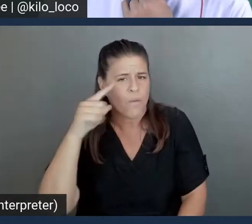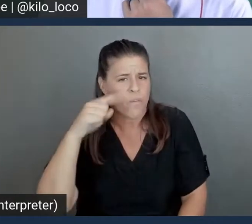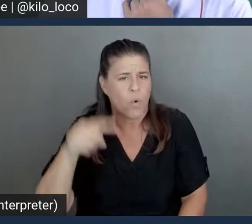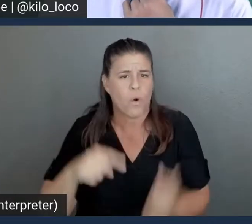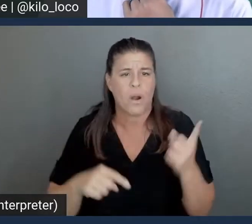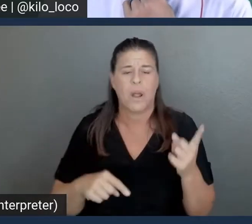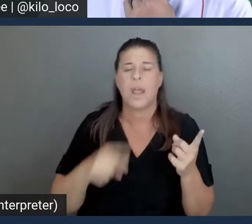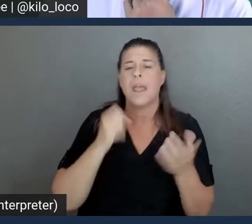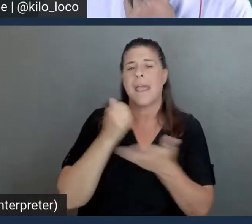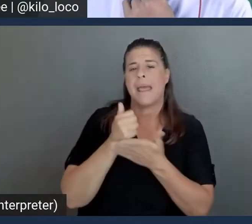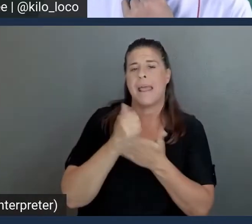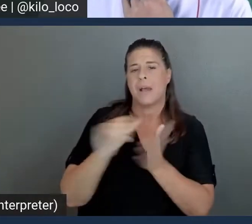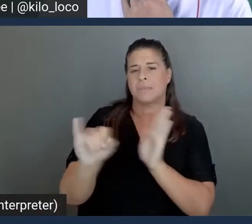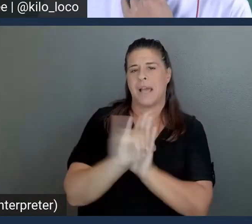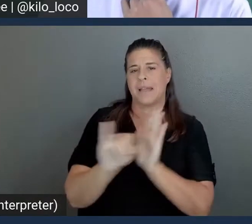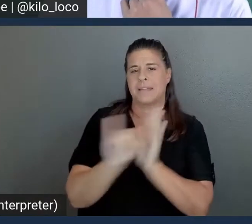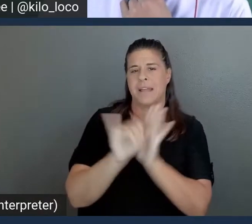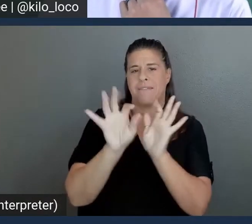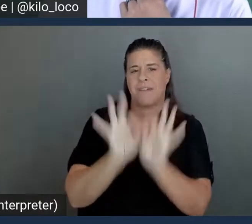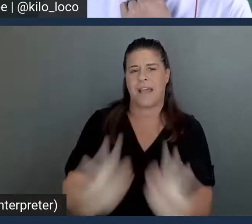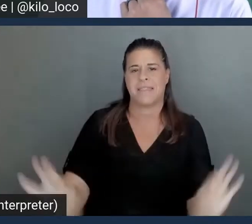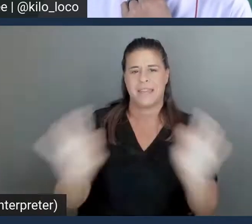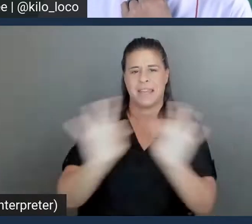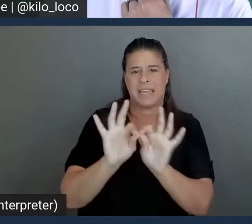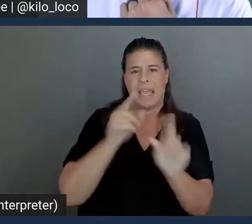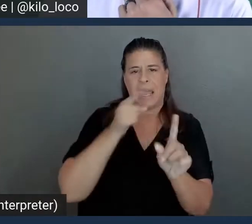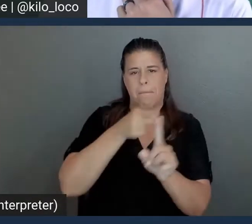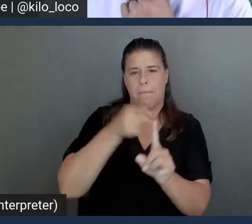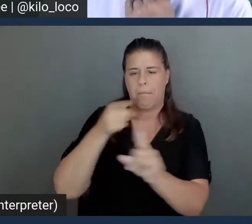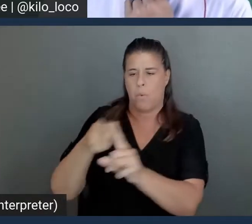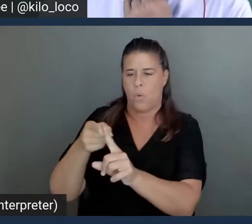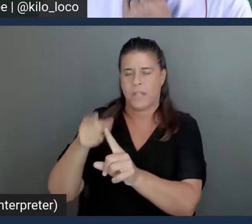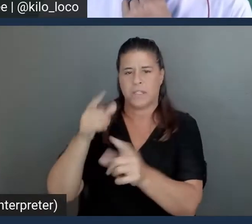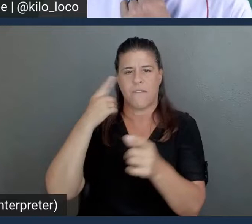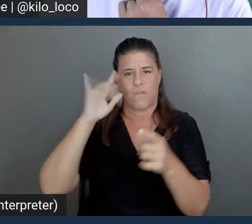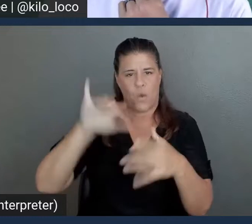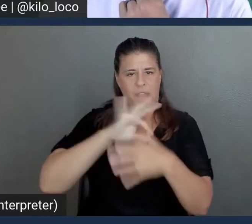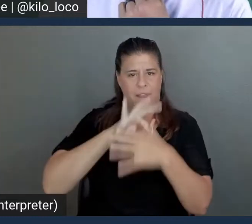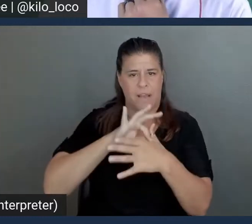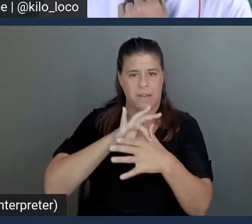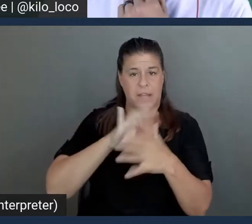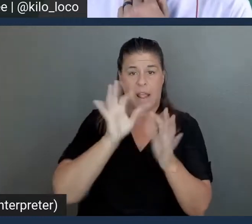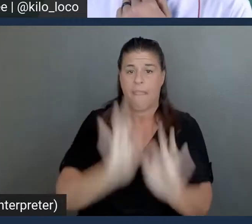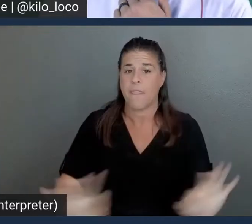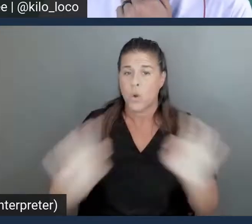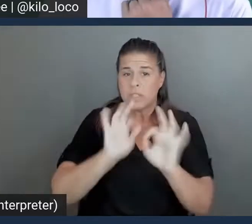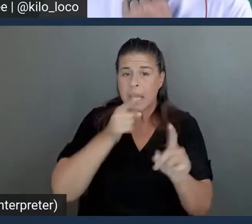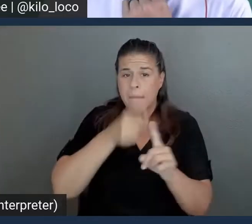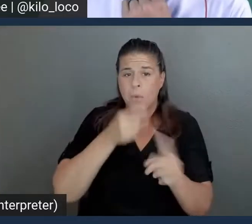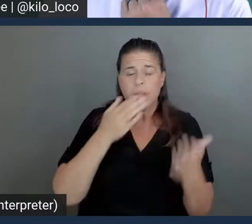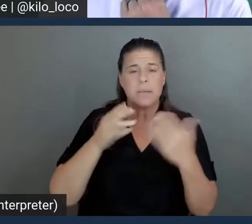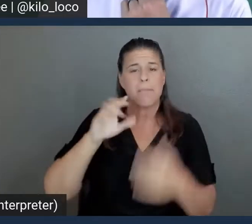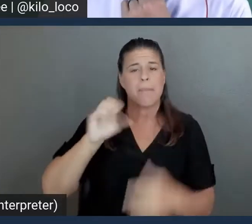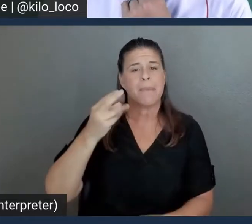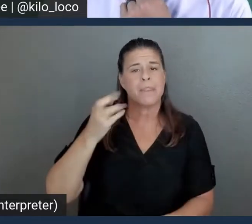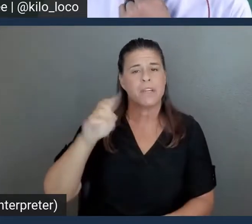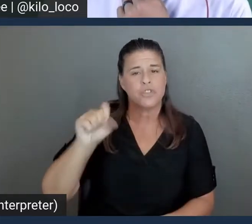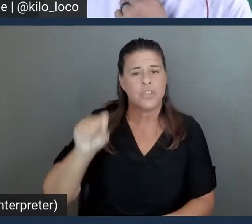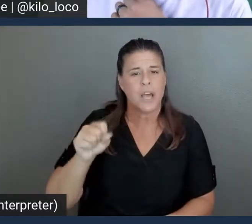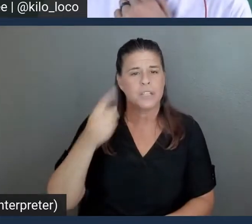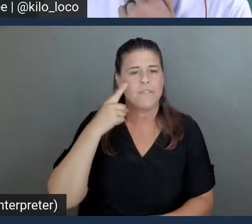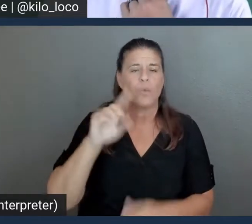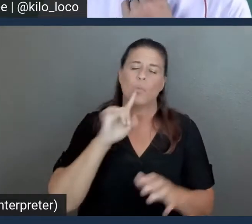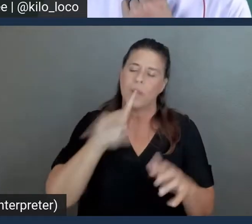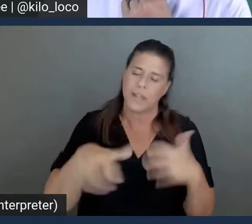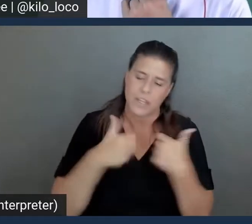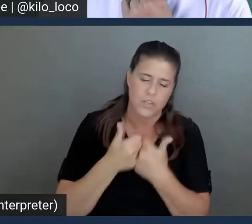you in identifying the key points in a piece of content. And those key points could be the shots for, like, the challenge here is